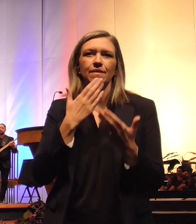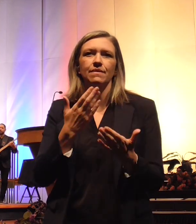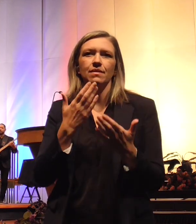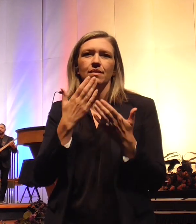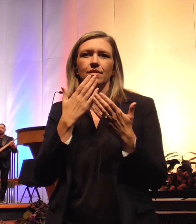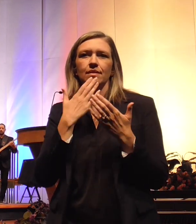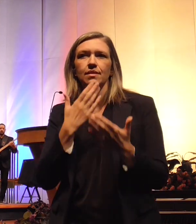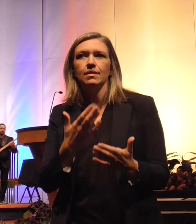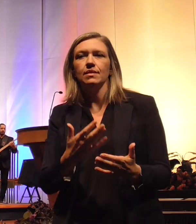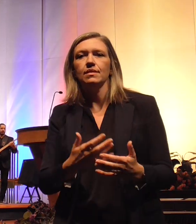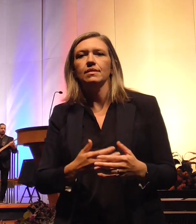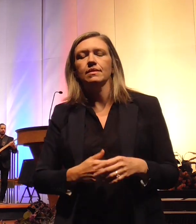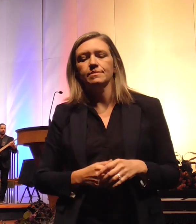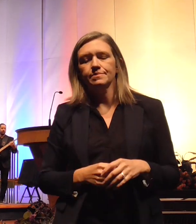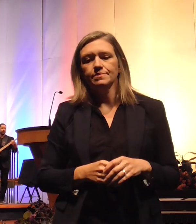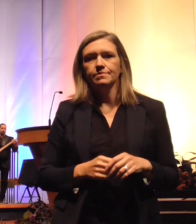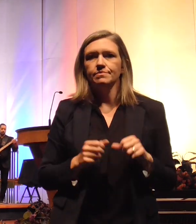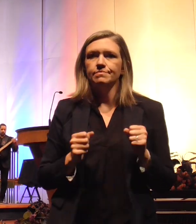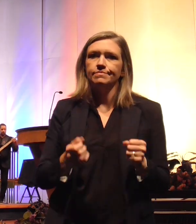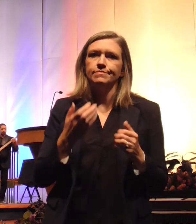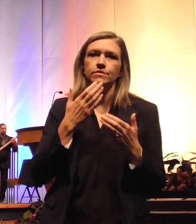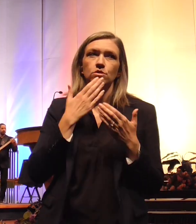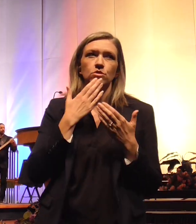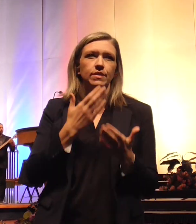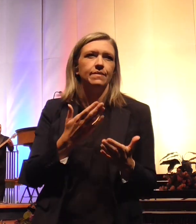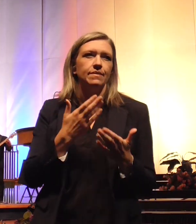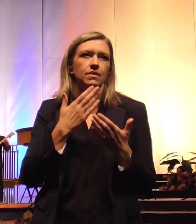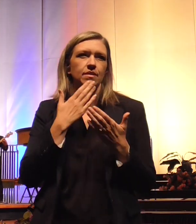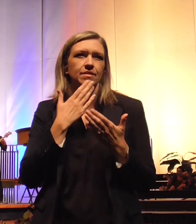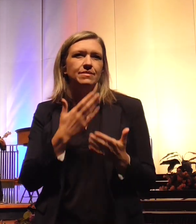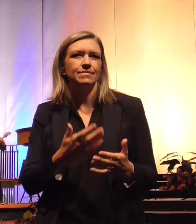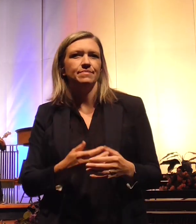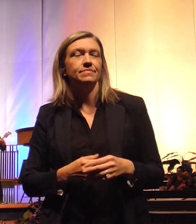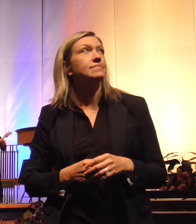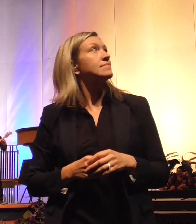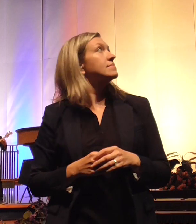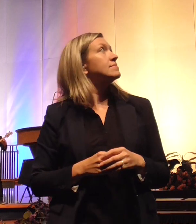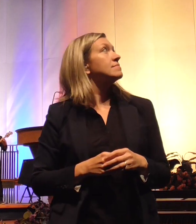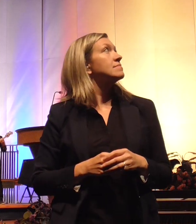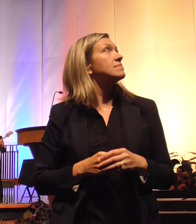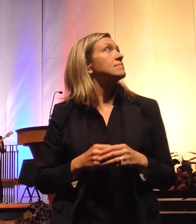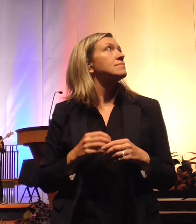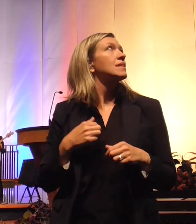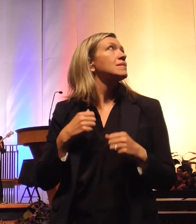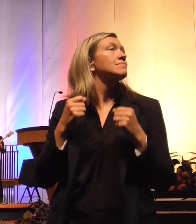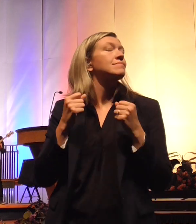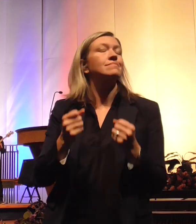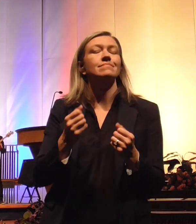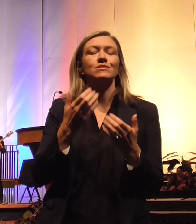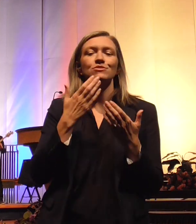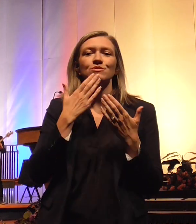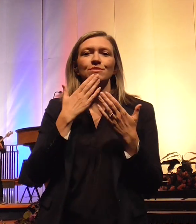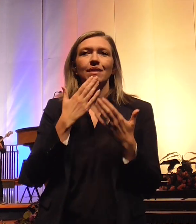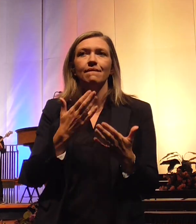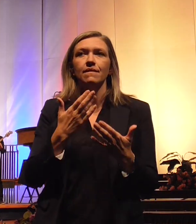grateful, I'm so grateful, I'm so